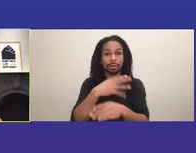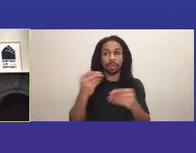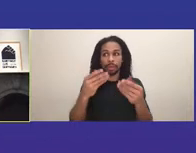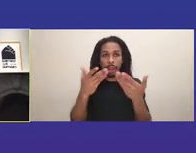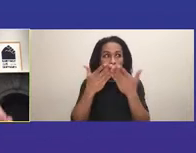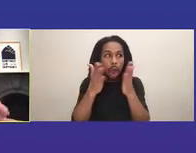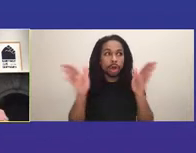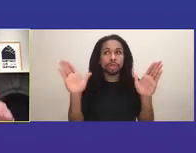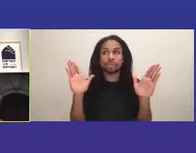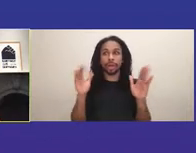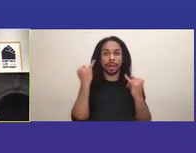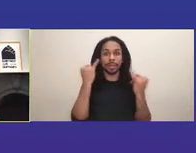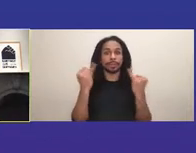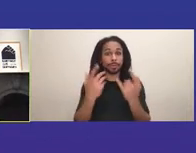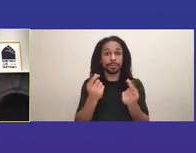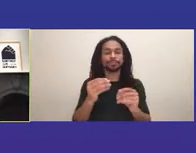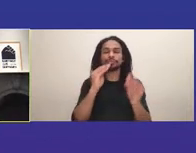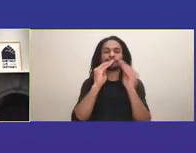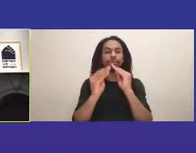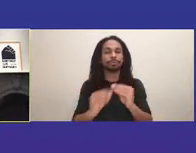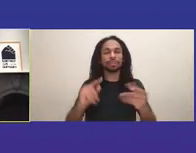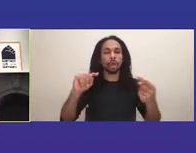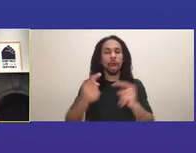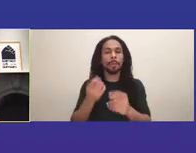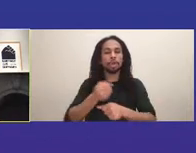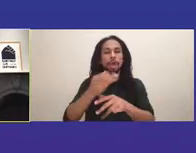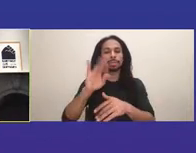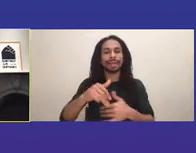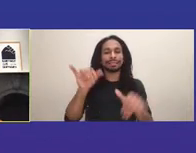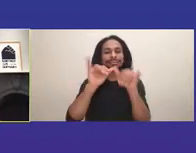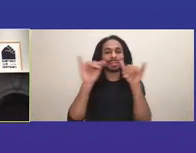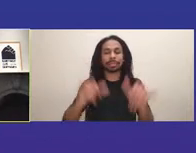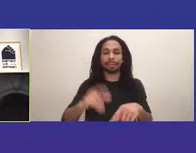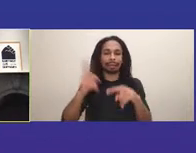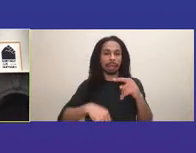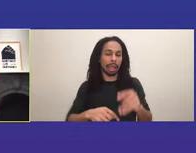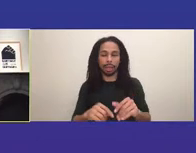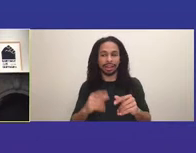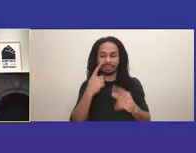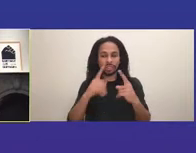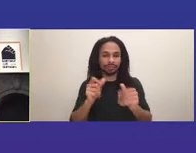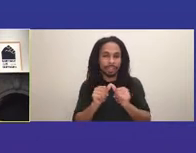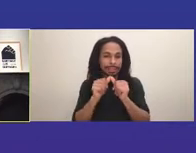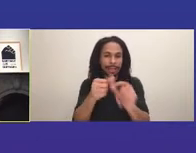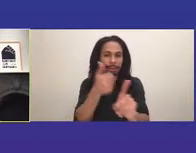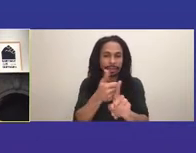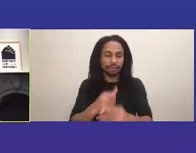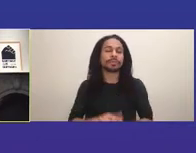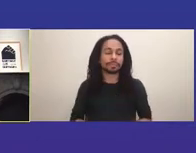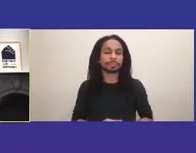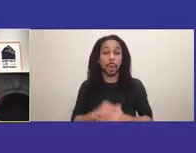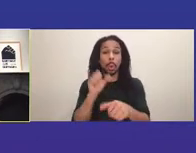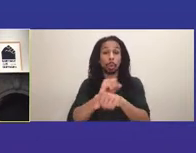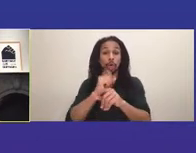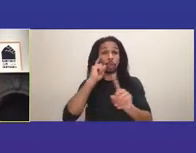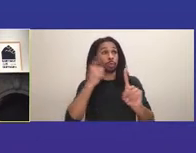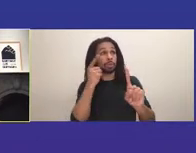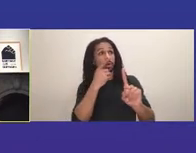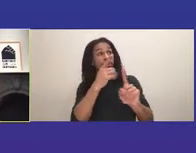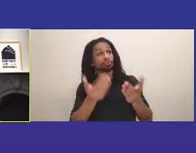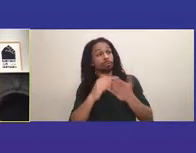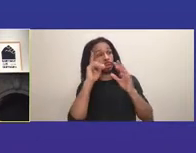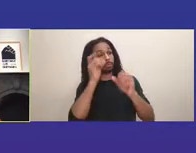repair the harm caused by a system that cannot effectively sustain it. In working toward a reimagined, healthy, and